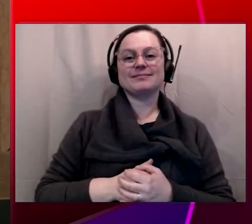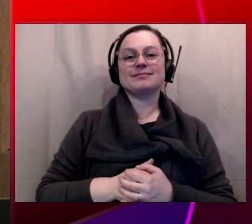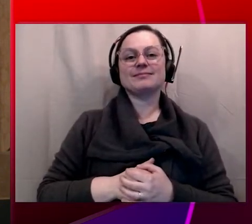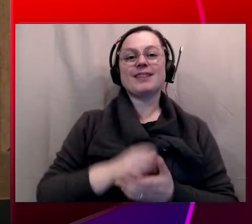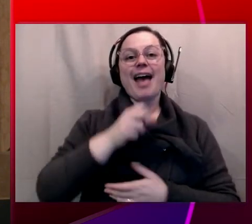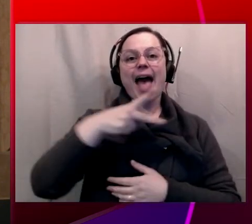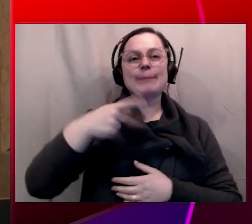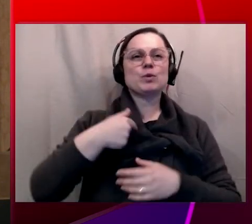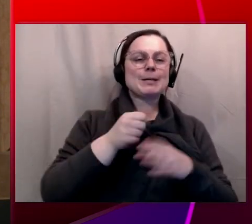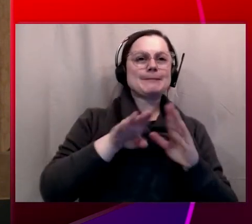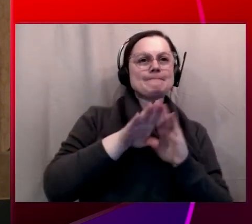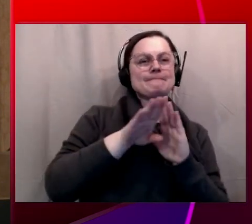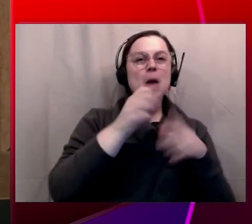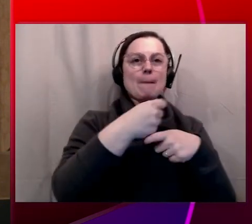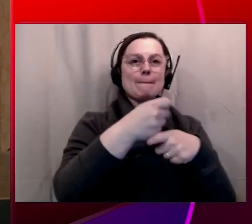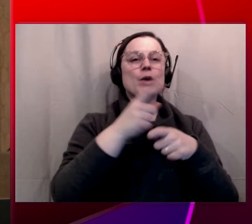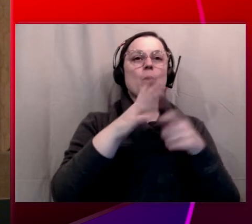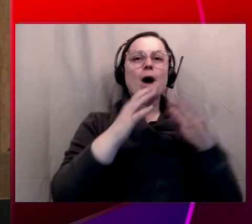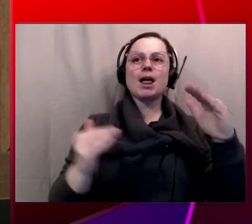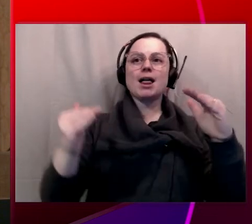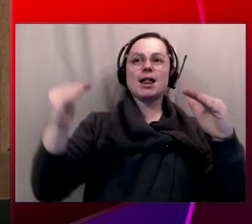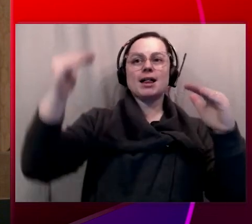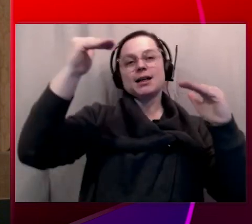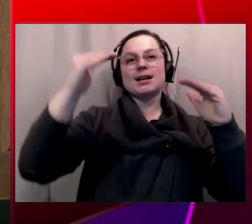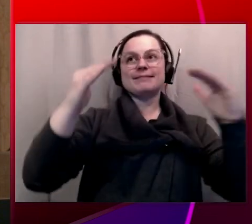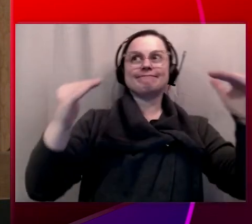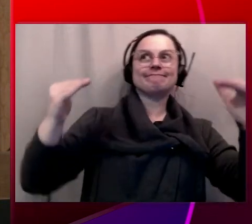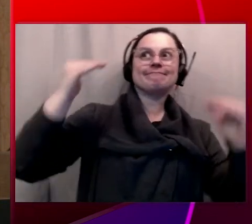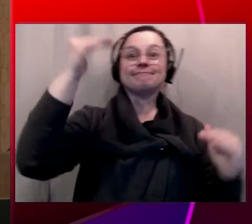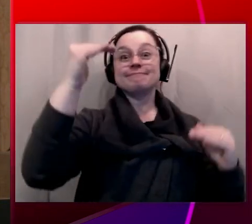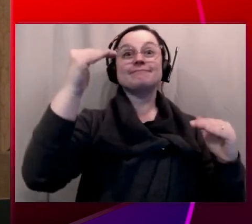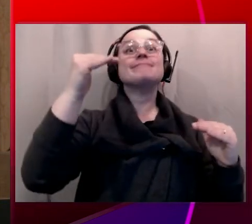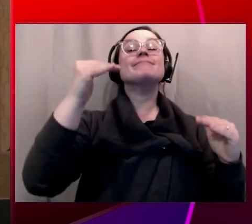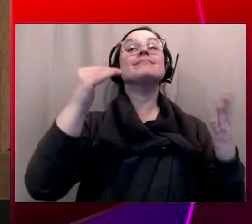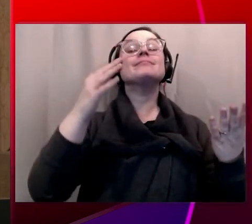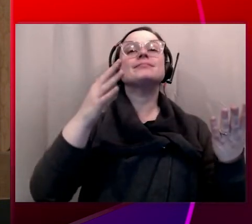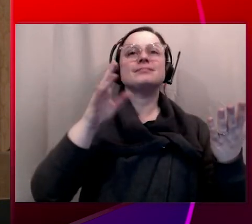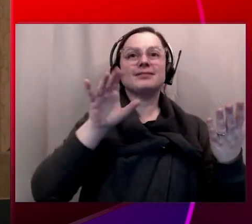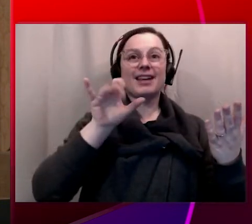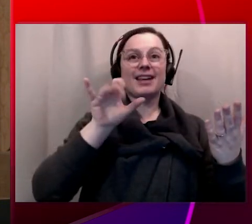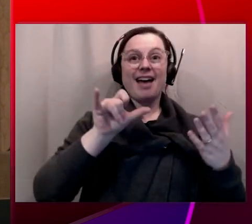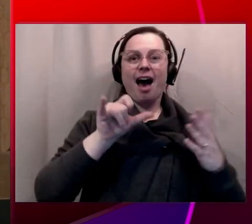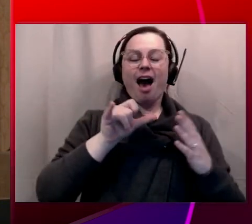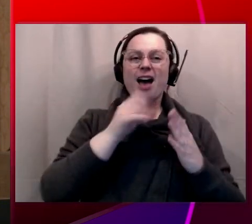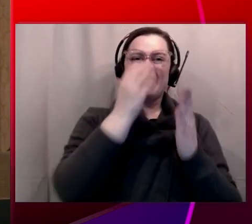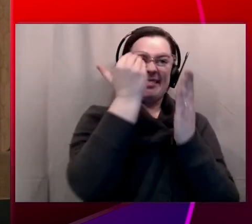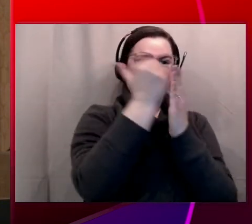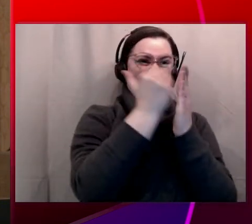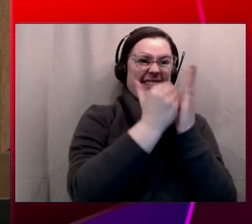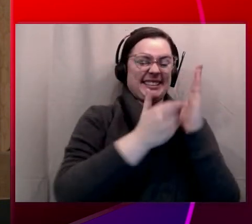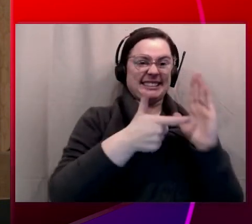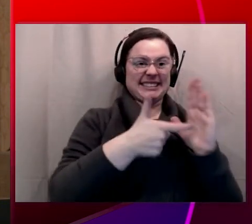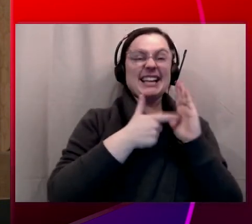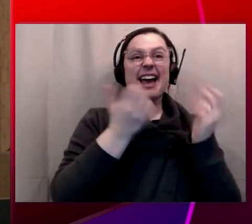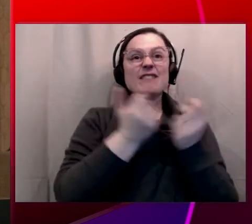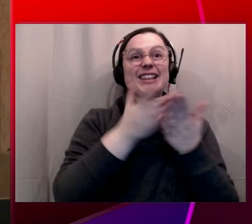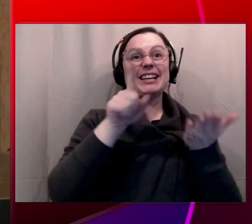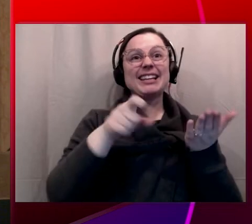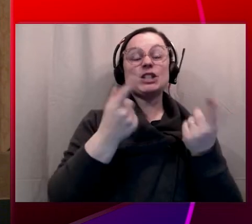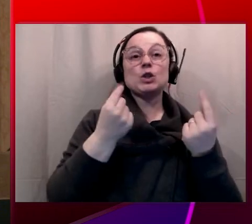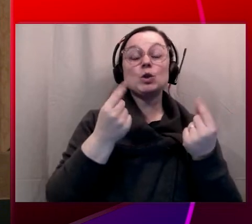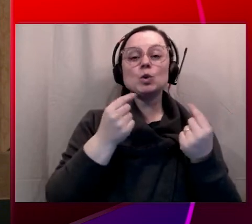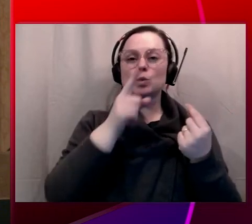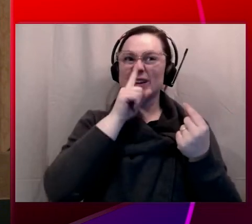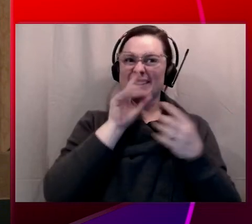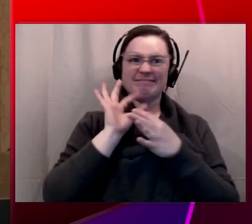kind of level up and want to take them to that next level, the sort of laundry list of all of the things that you need to do that aren't really related